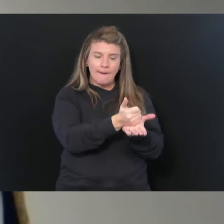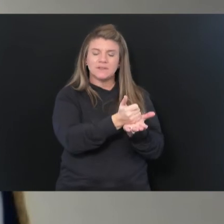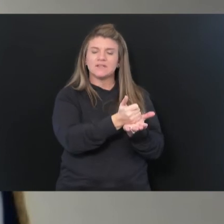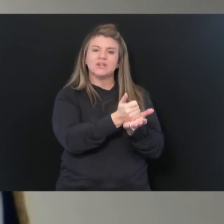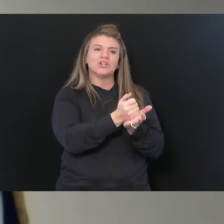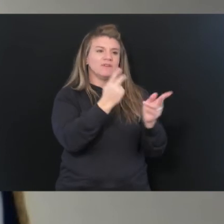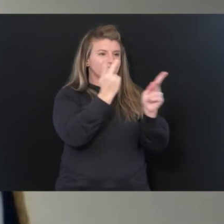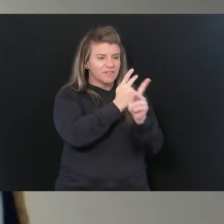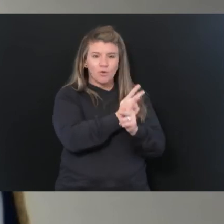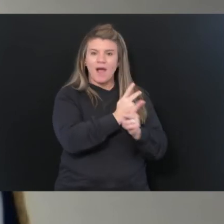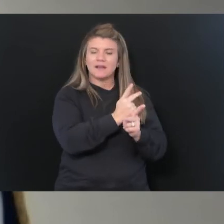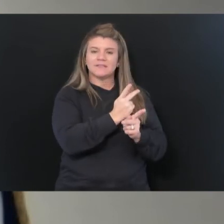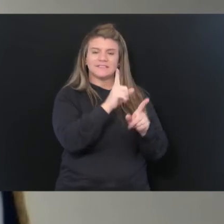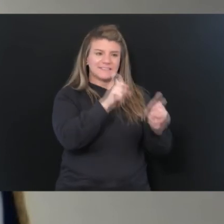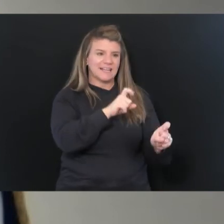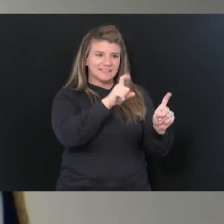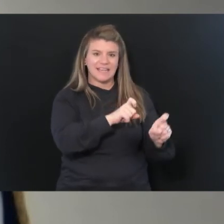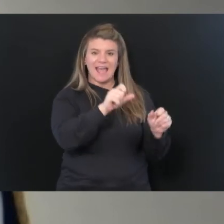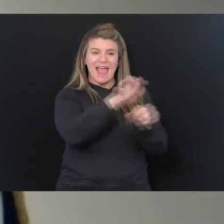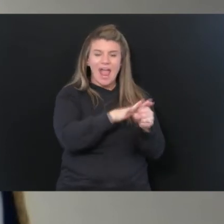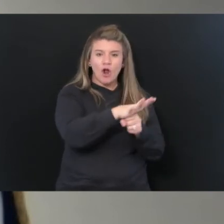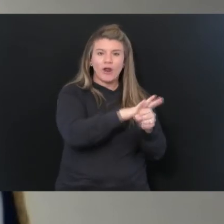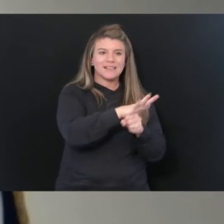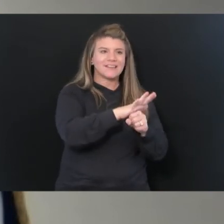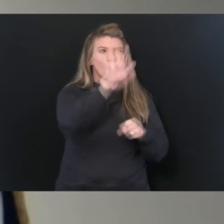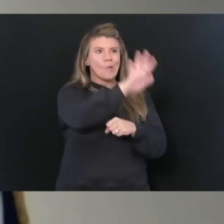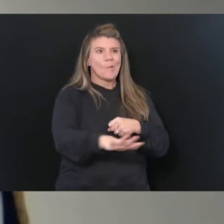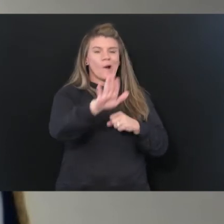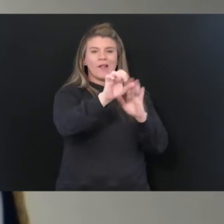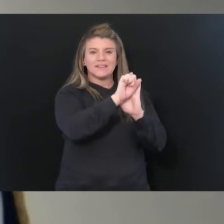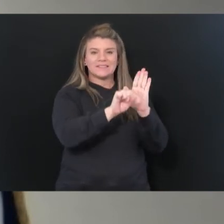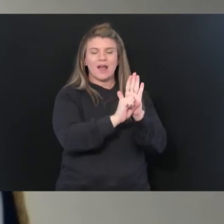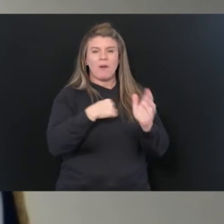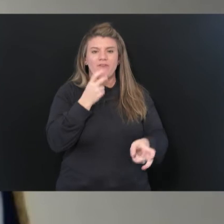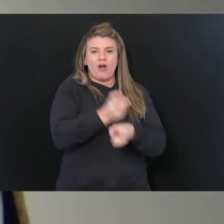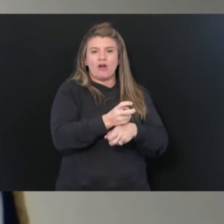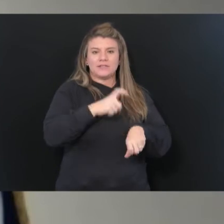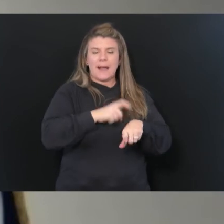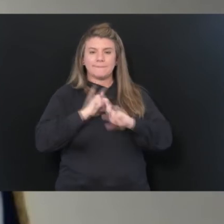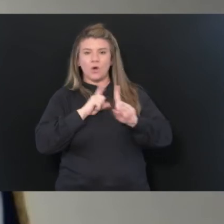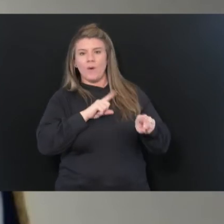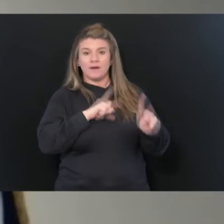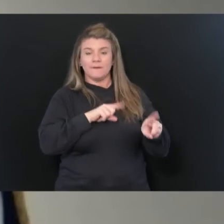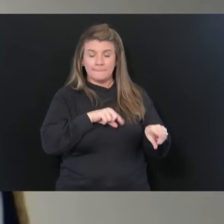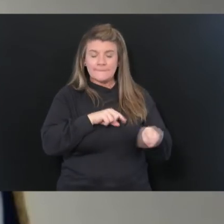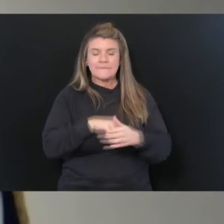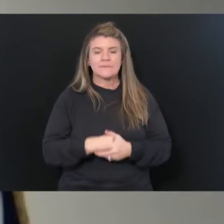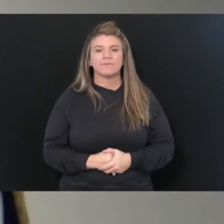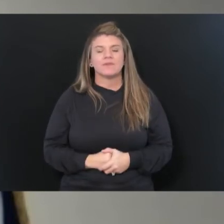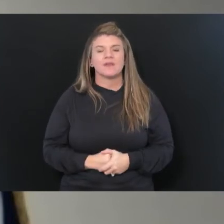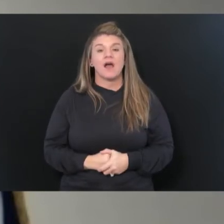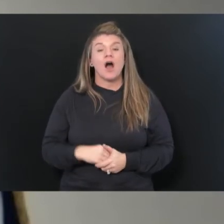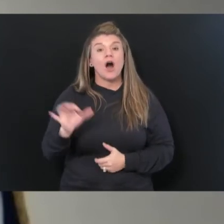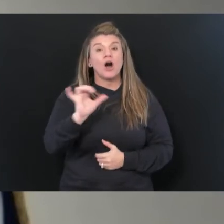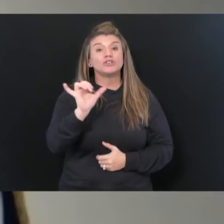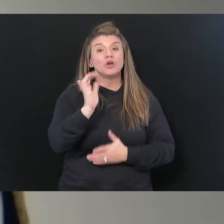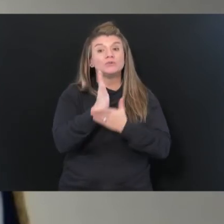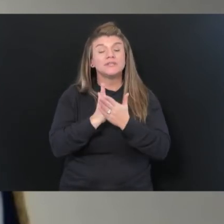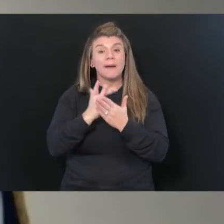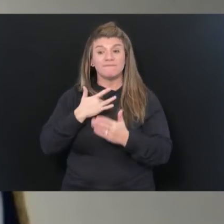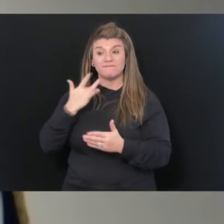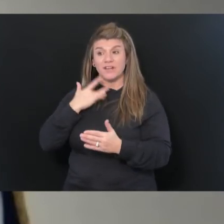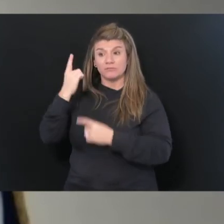those testing areas across the state where we had difficulty reaching. Also, I want to mention we've had some concerns with regard